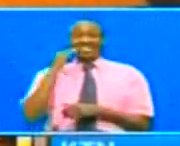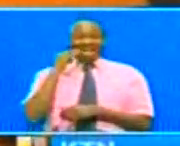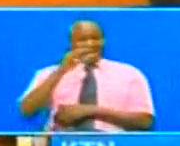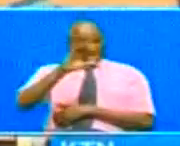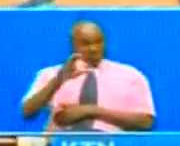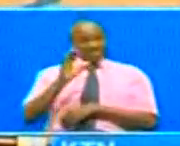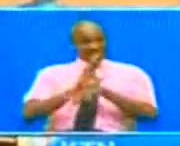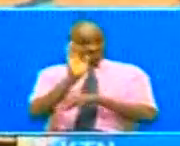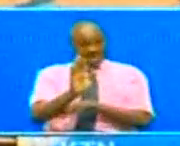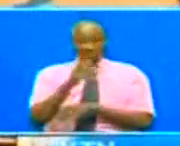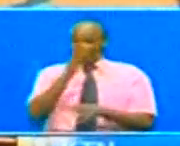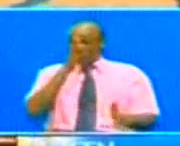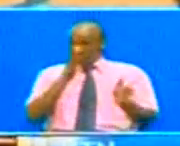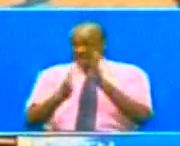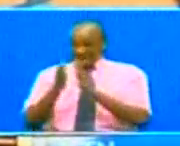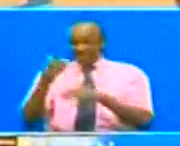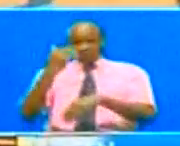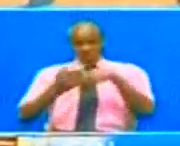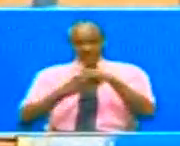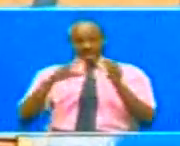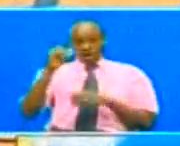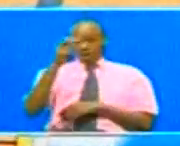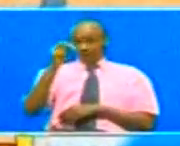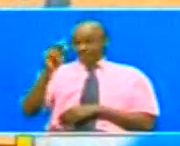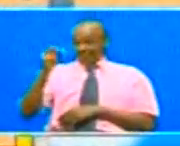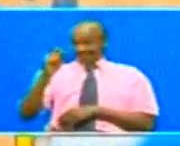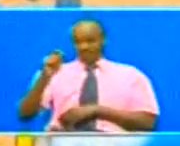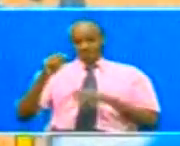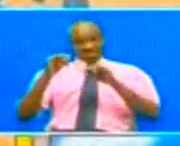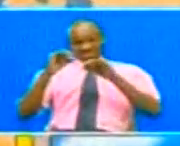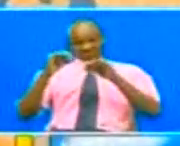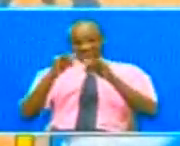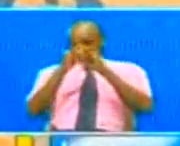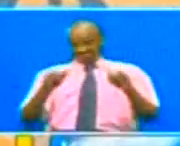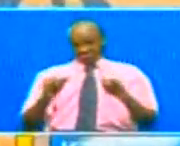County, has no plans of building a convent.